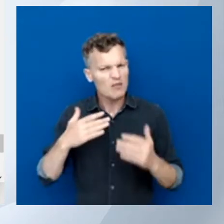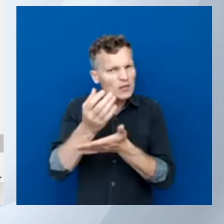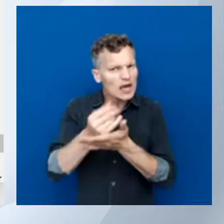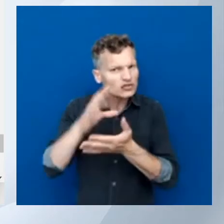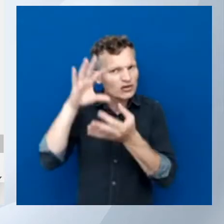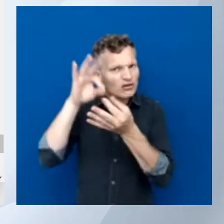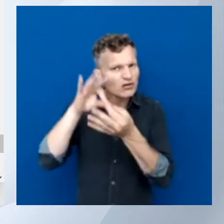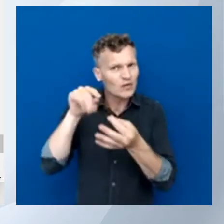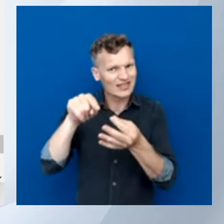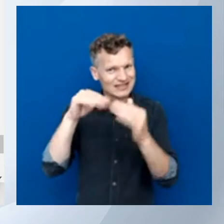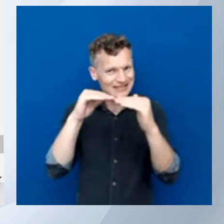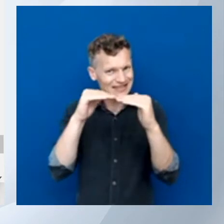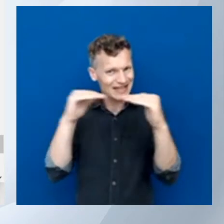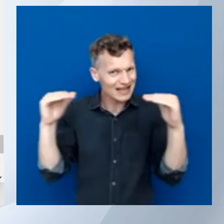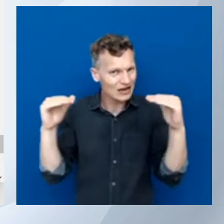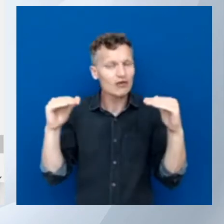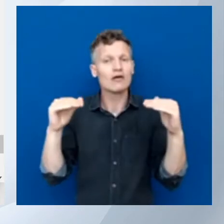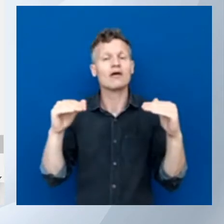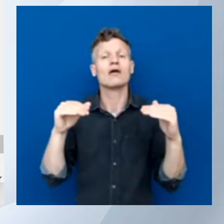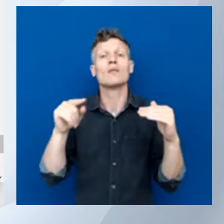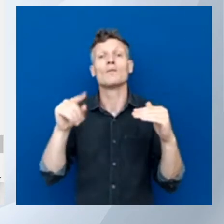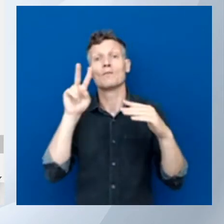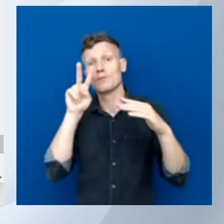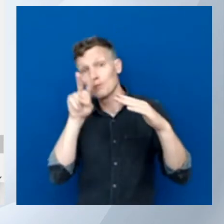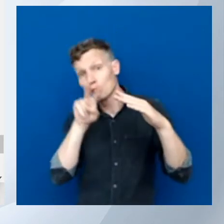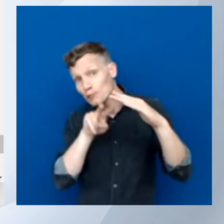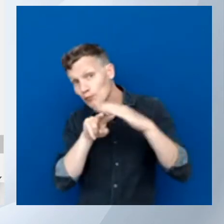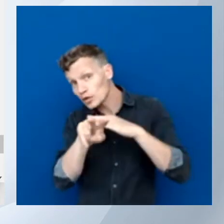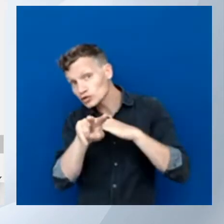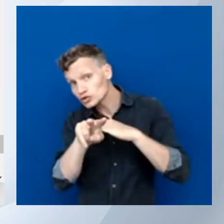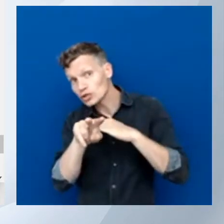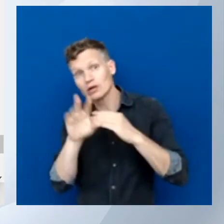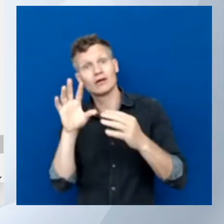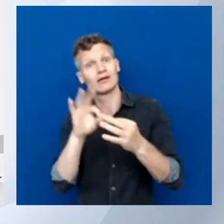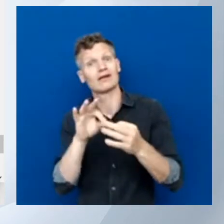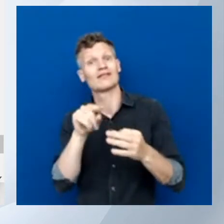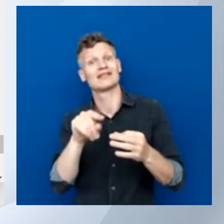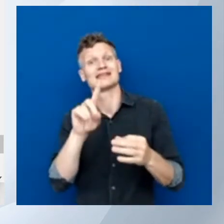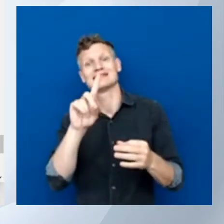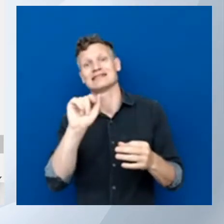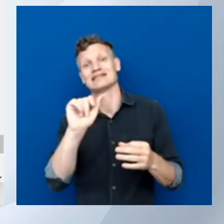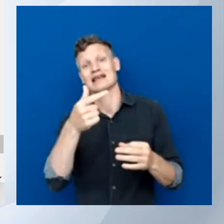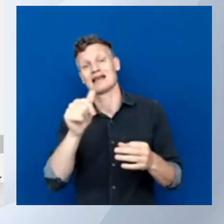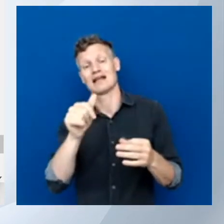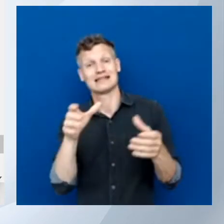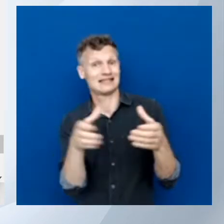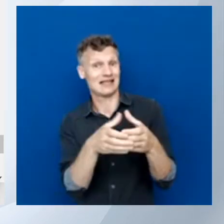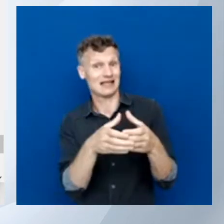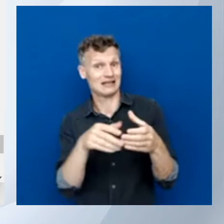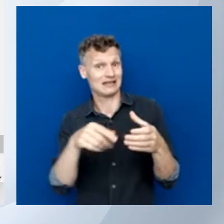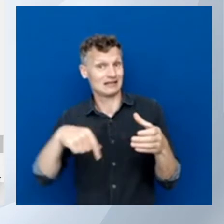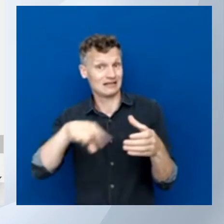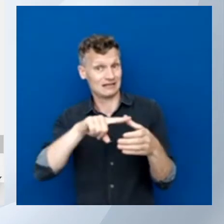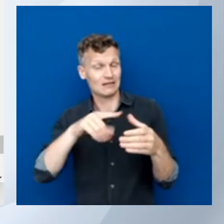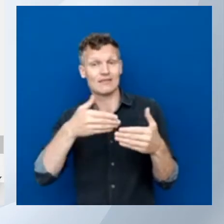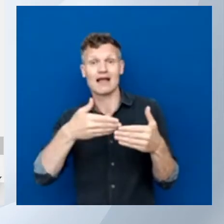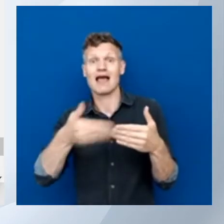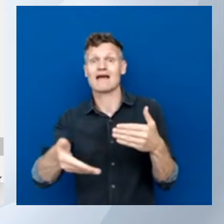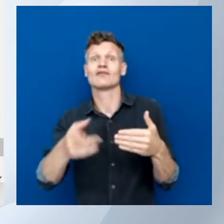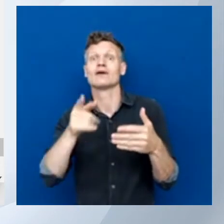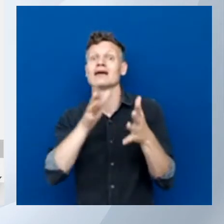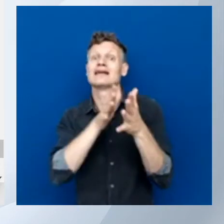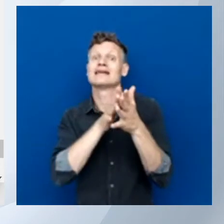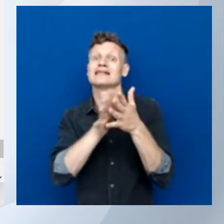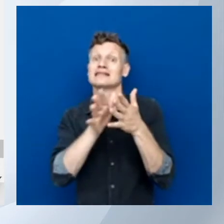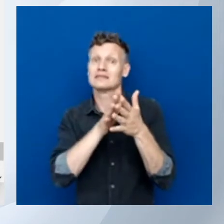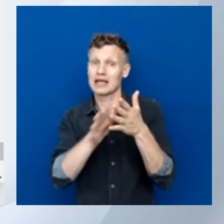And then the prediction step is made on this data set. And then the explainer is called on it. Now you